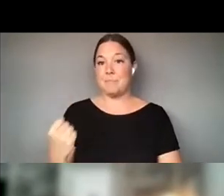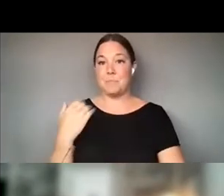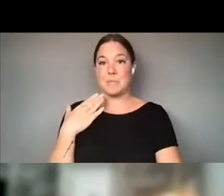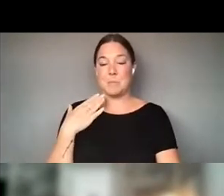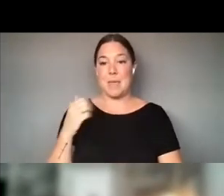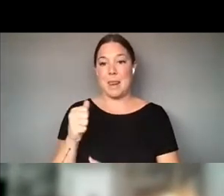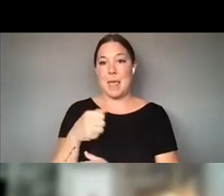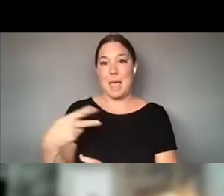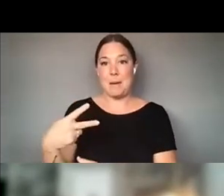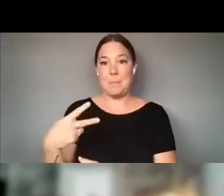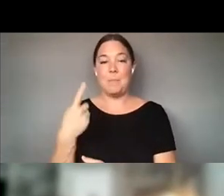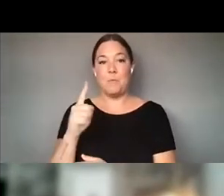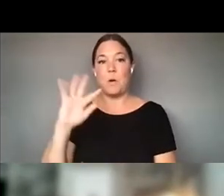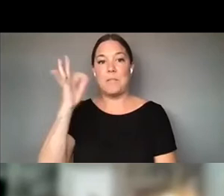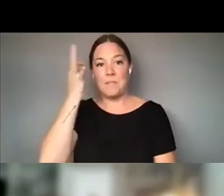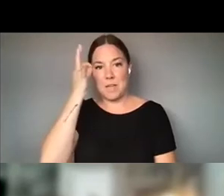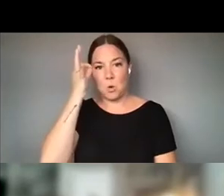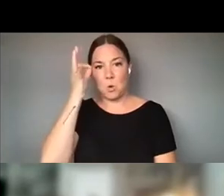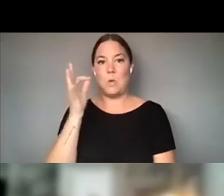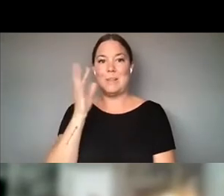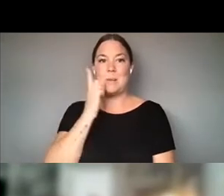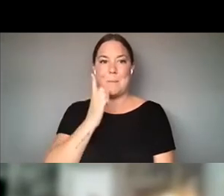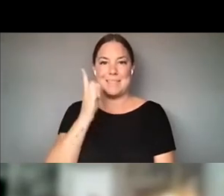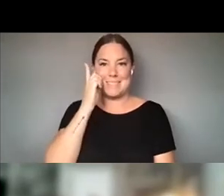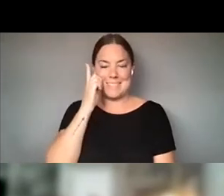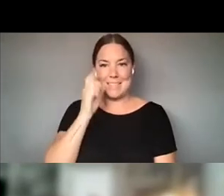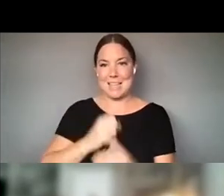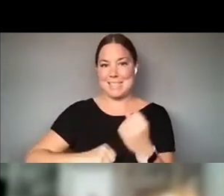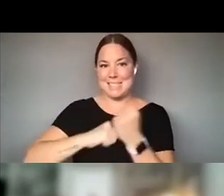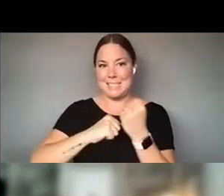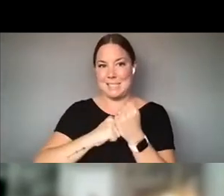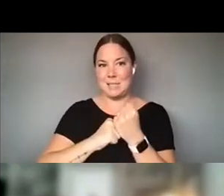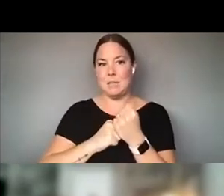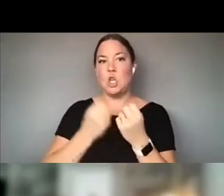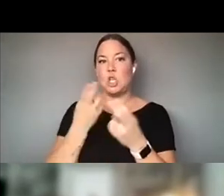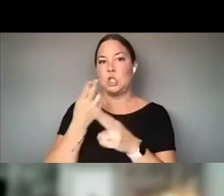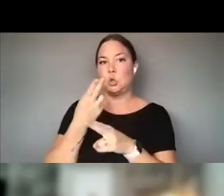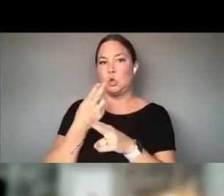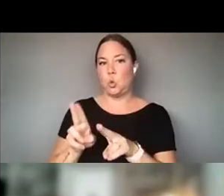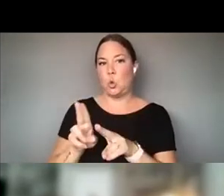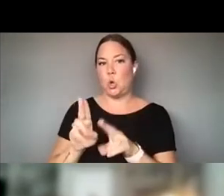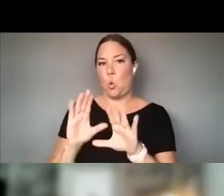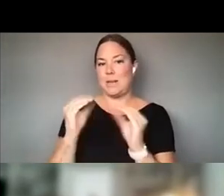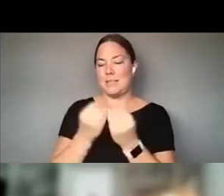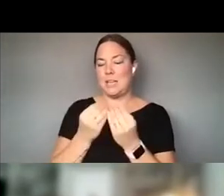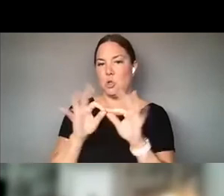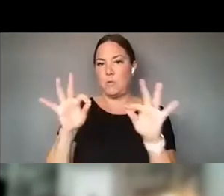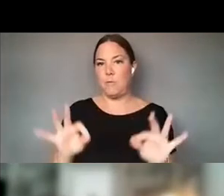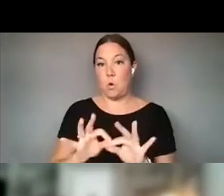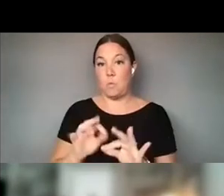for Federal Domestic Assistance Short Organization form to Grants.gov.